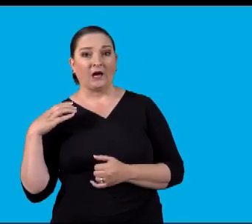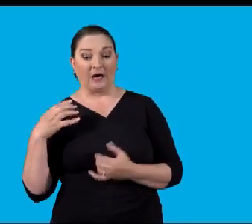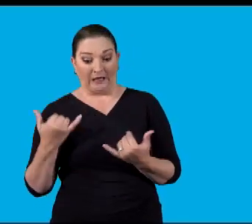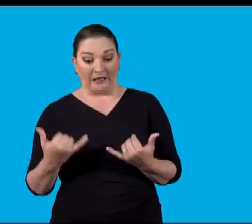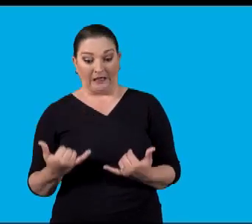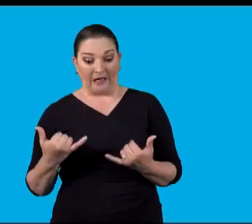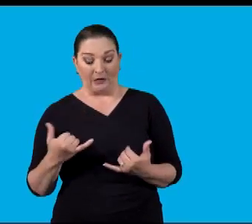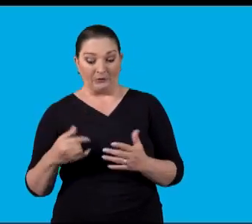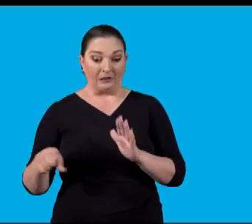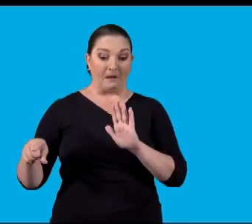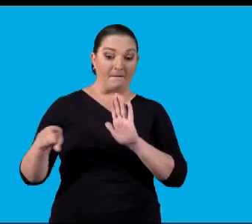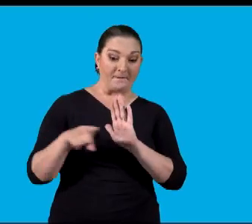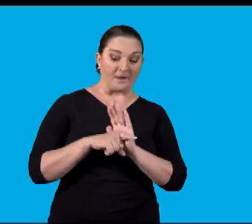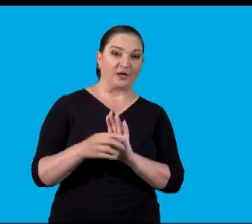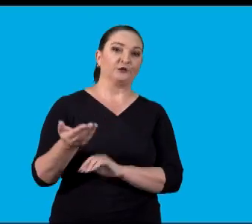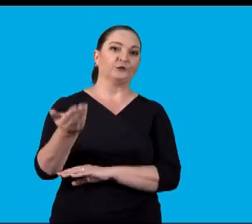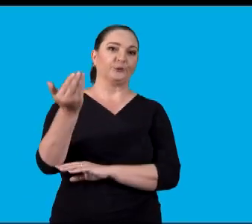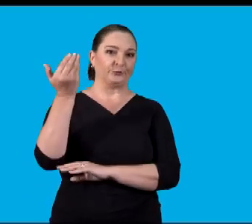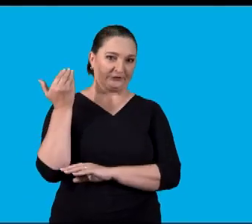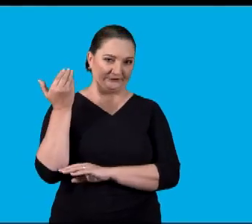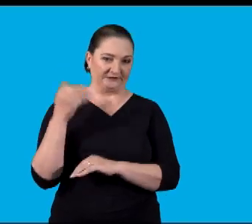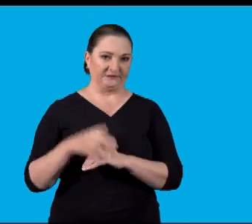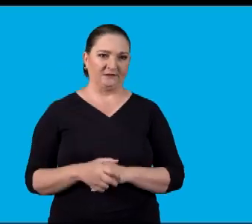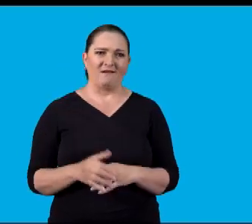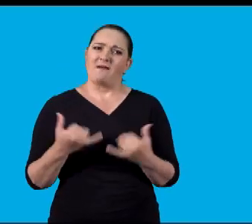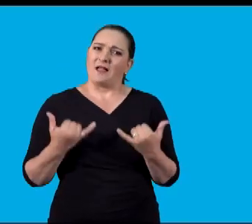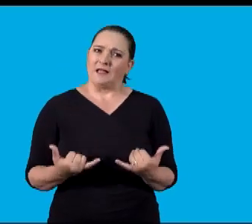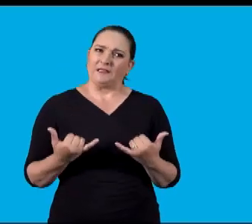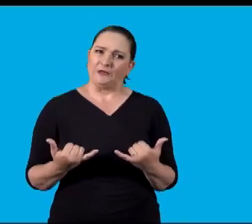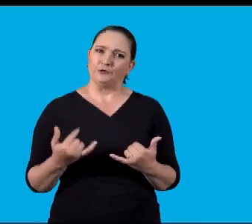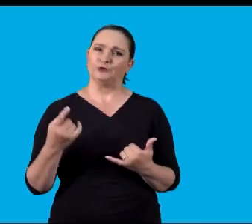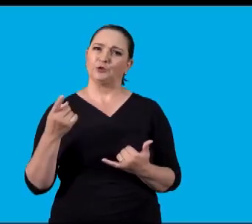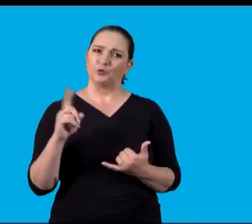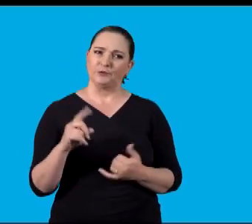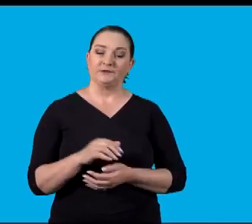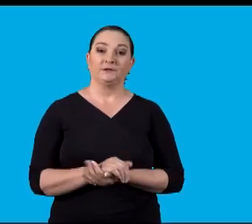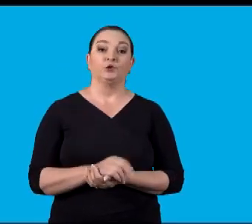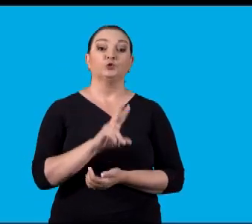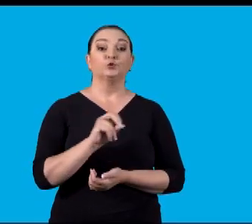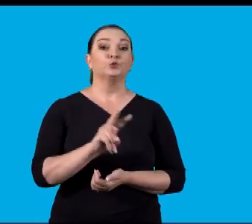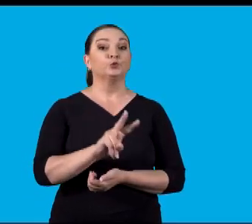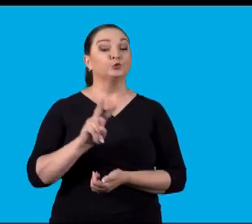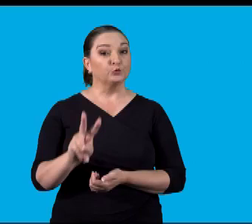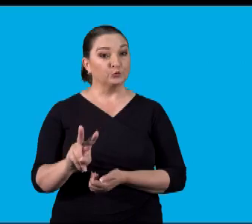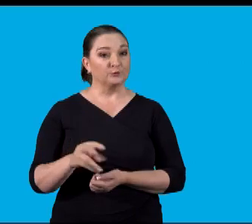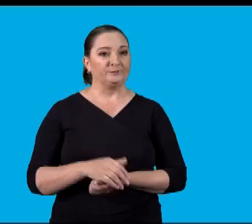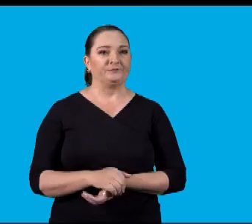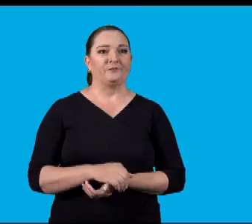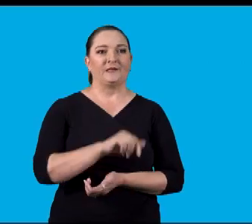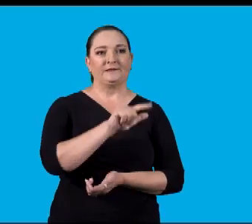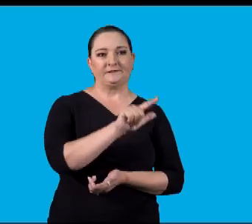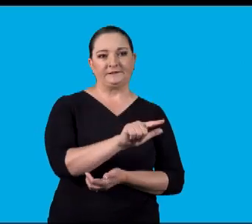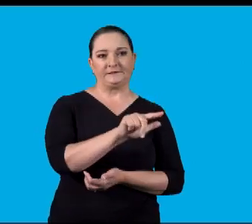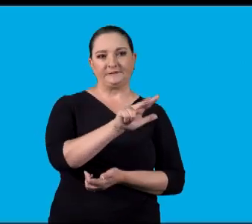it will be current minus previous. So I'm going to come here now. I'm going to say current is 2022. So